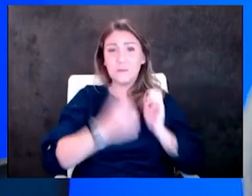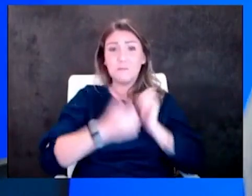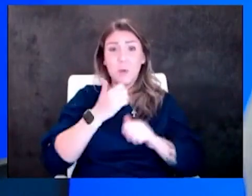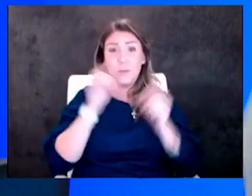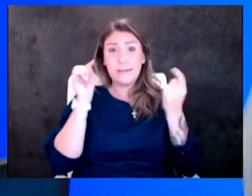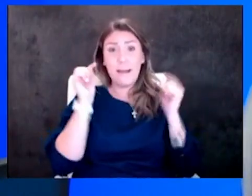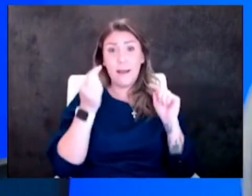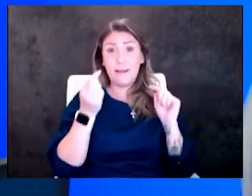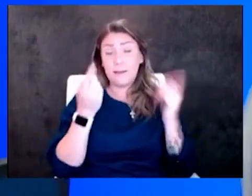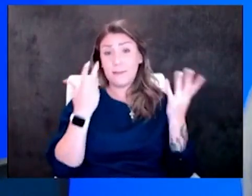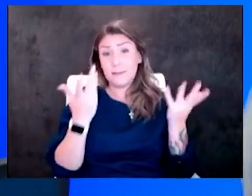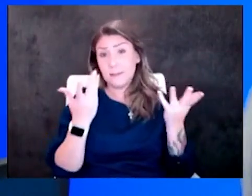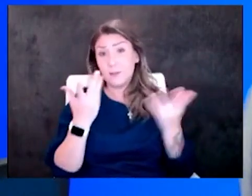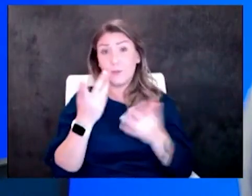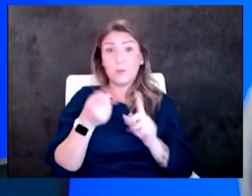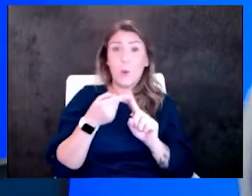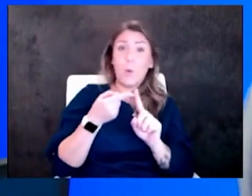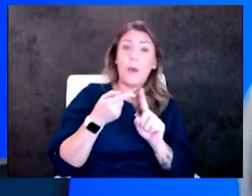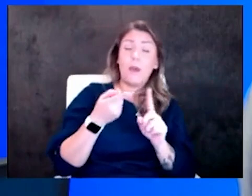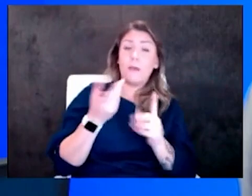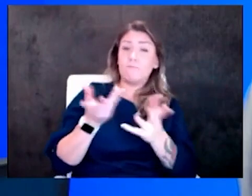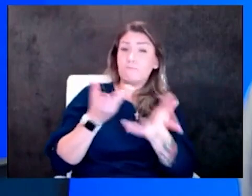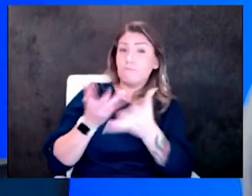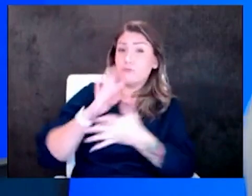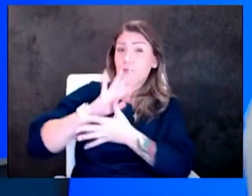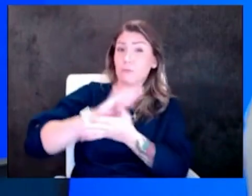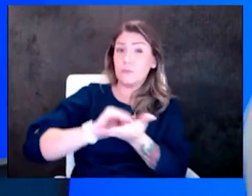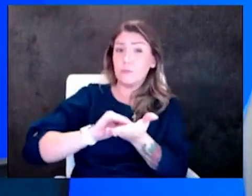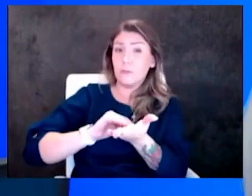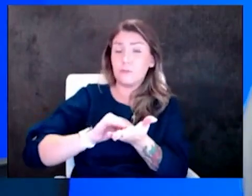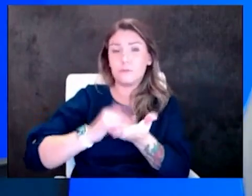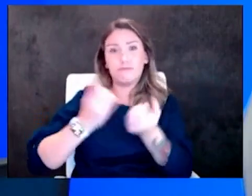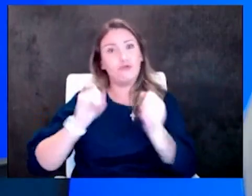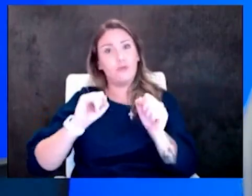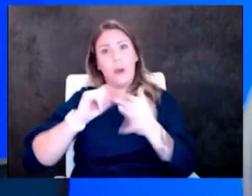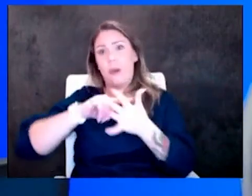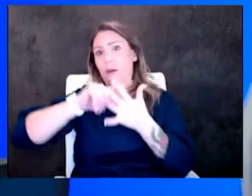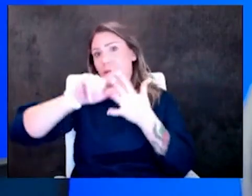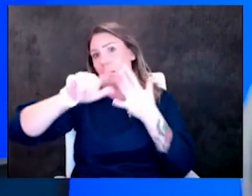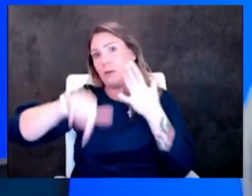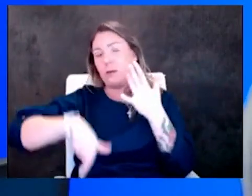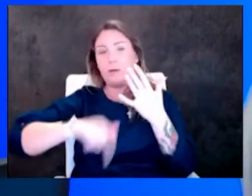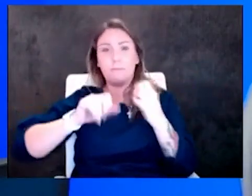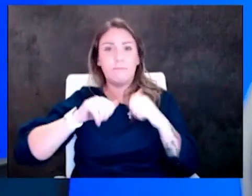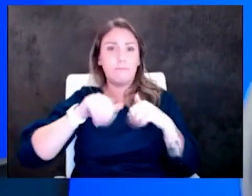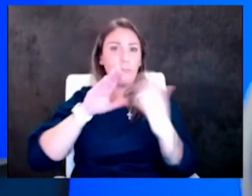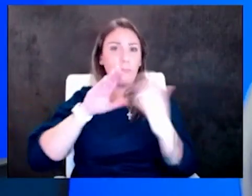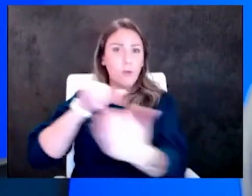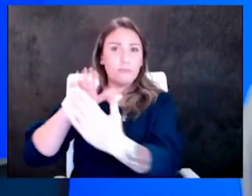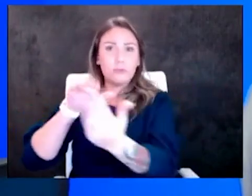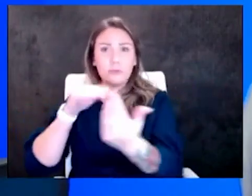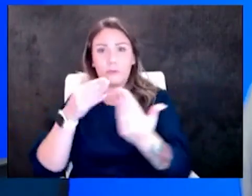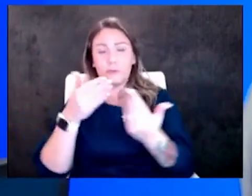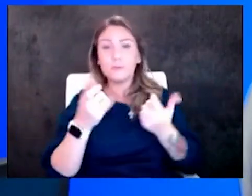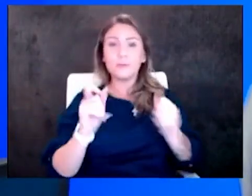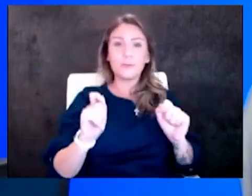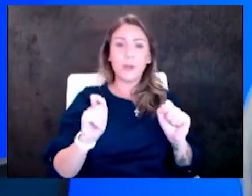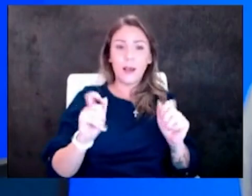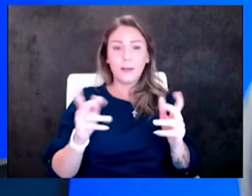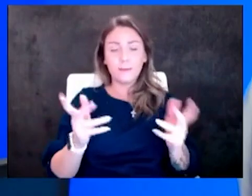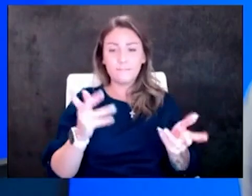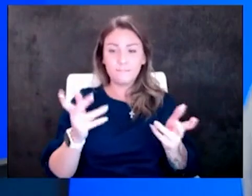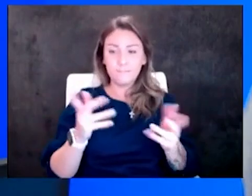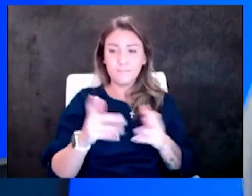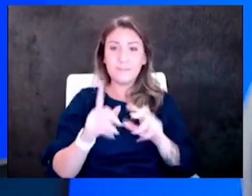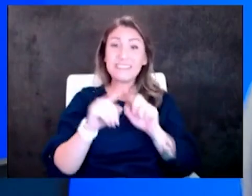when you work with your primary care doc, they will try a combination of approaches with different